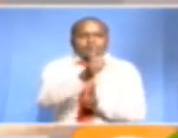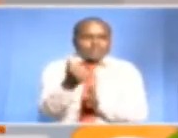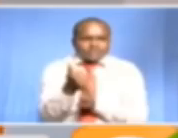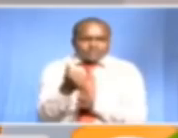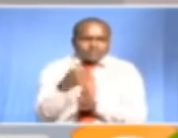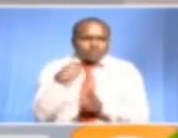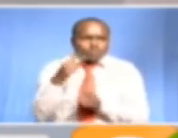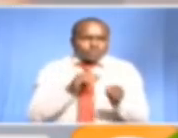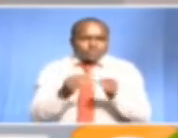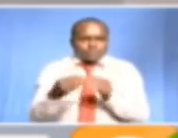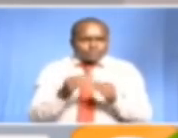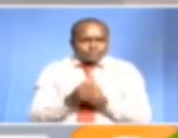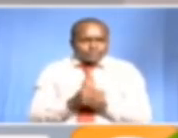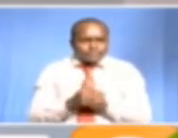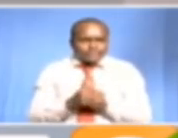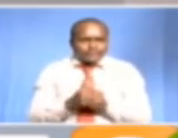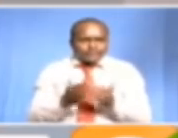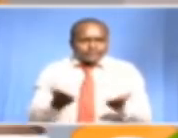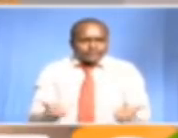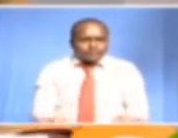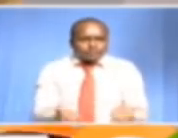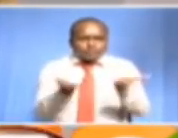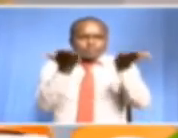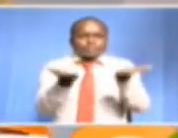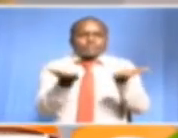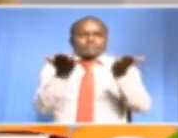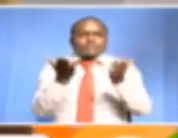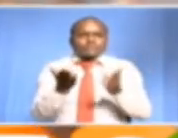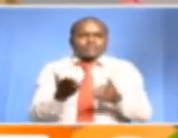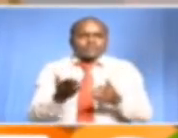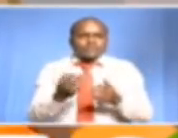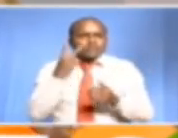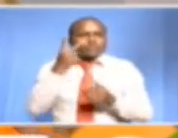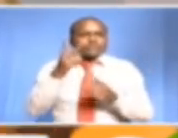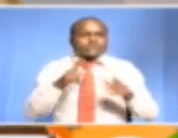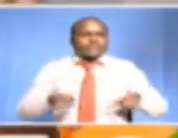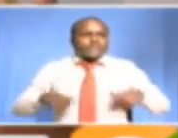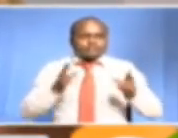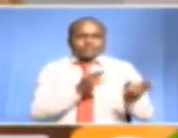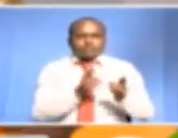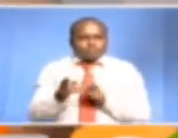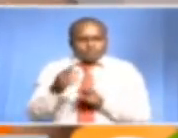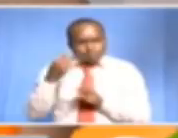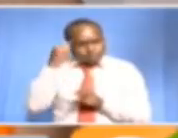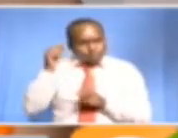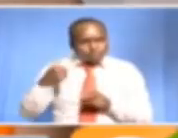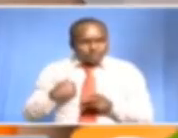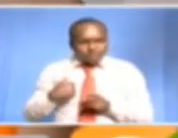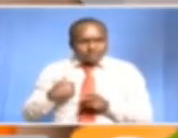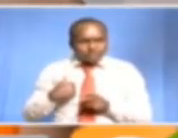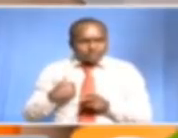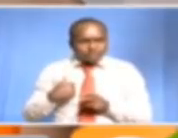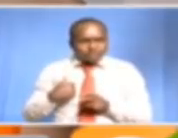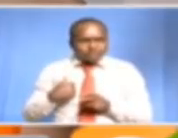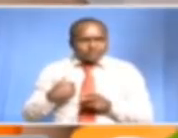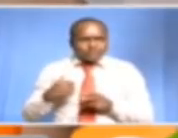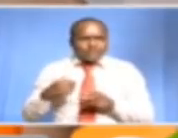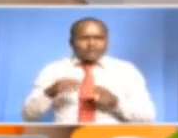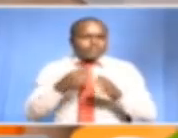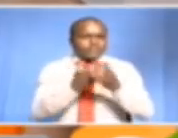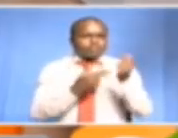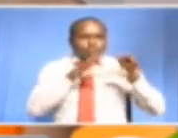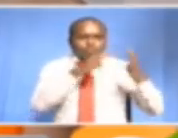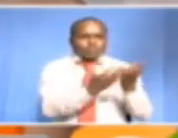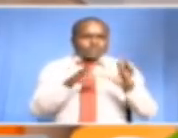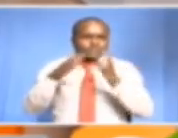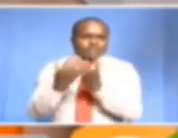actually disabled. Kujaribu kuinua hao, so that they are able to see life as normal. Because Amazing. For me, I've lived the two worlds. Yeah. And unless you live the